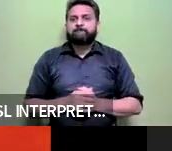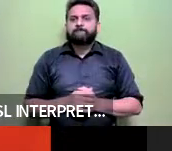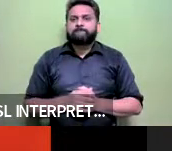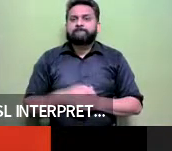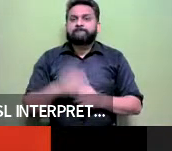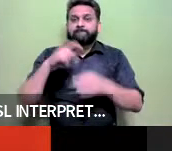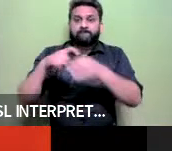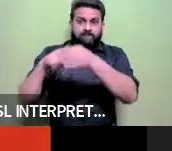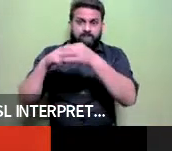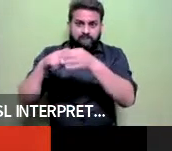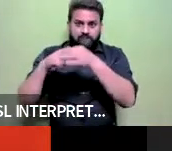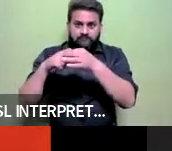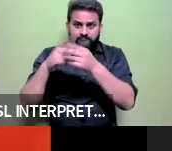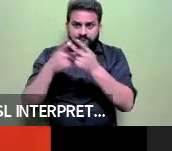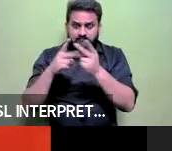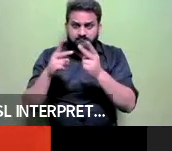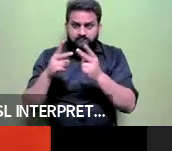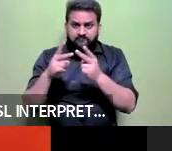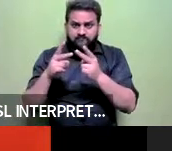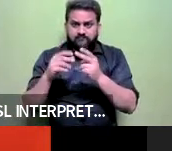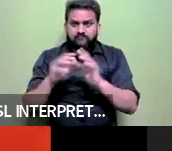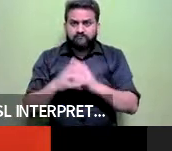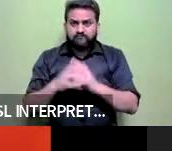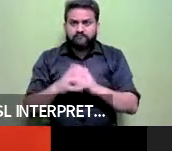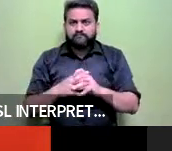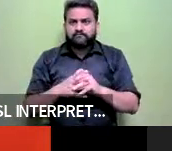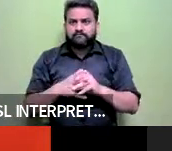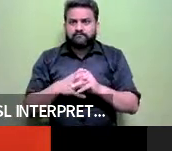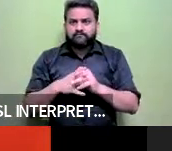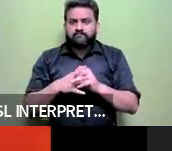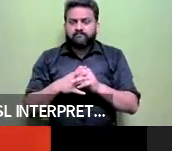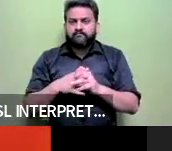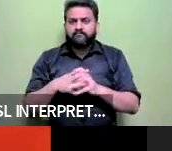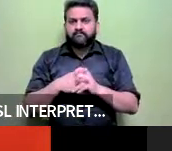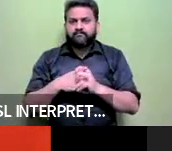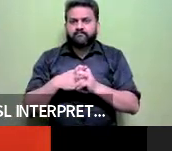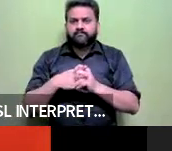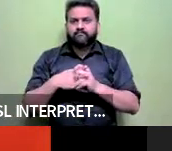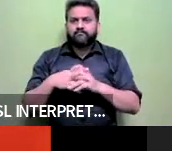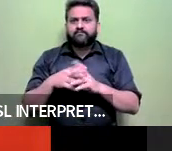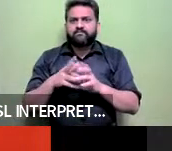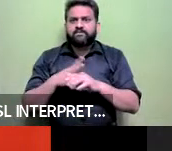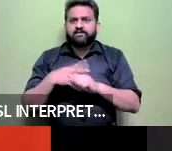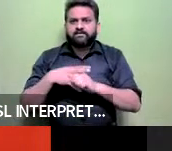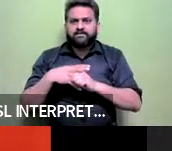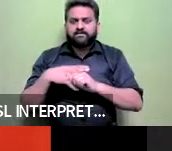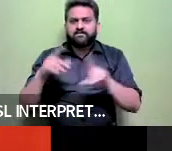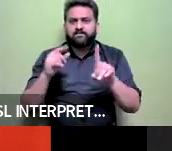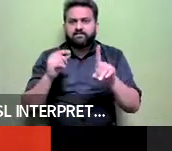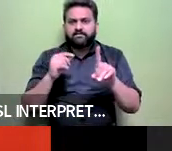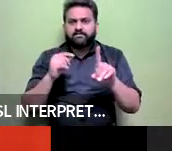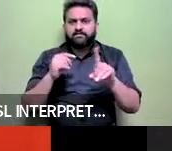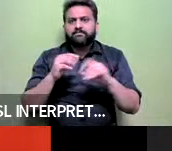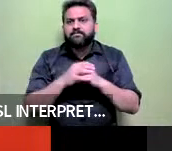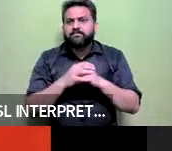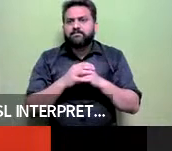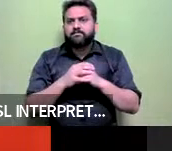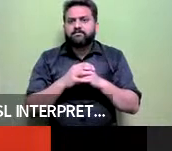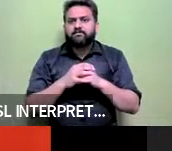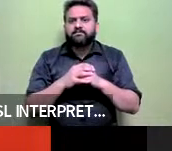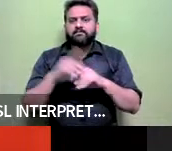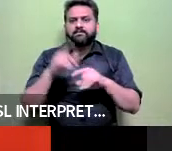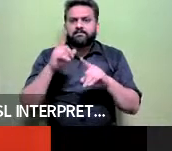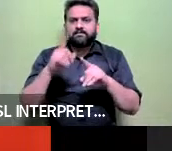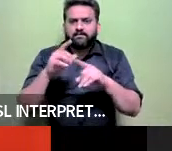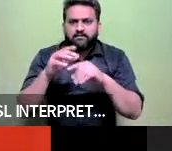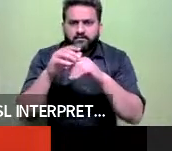questions are used is on opponents. So when the opponents are arguing, you should listen to